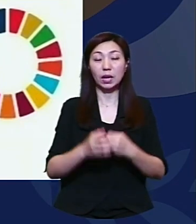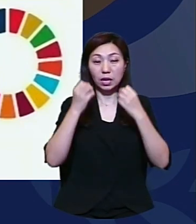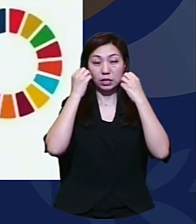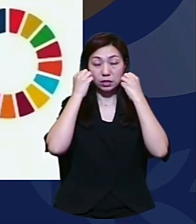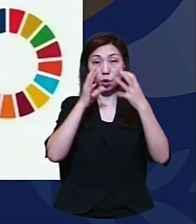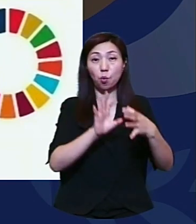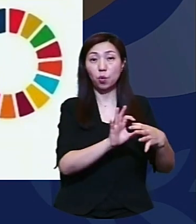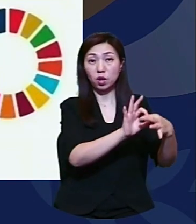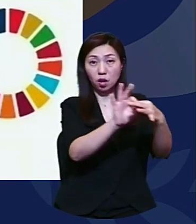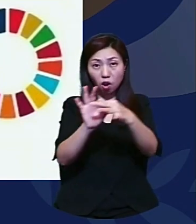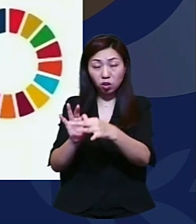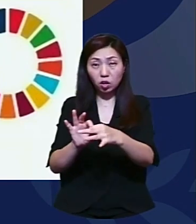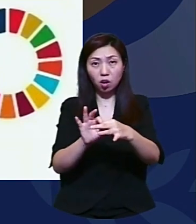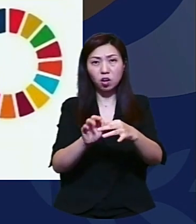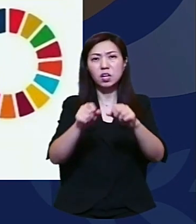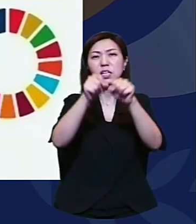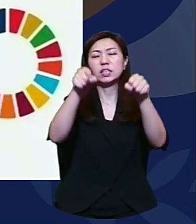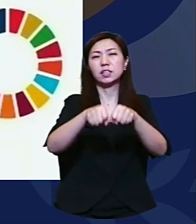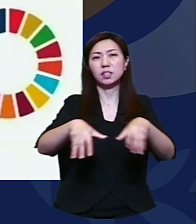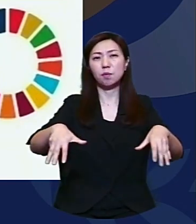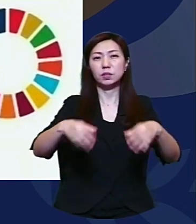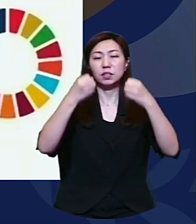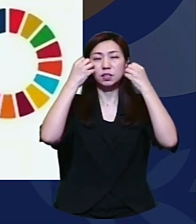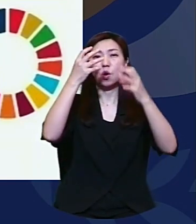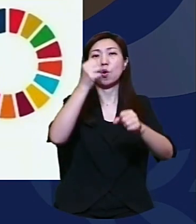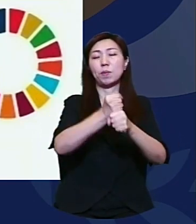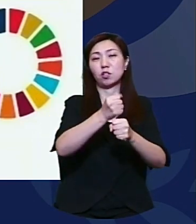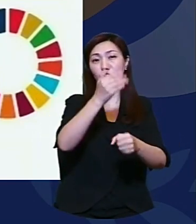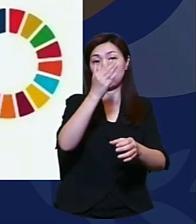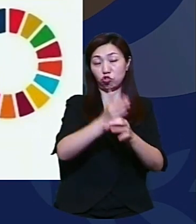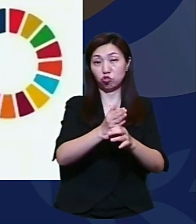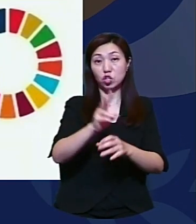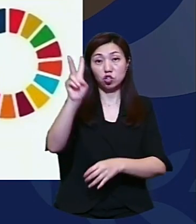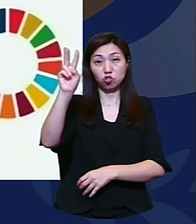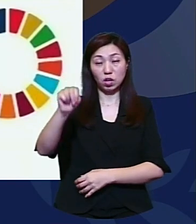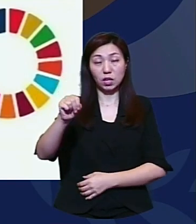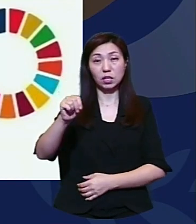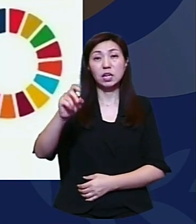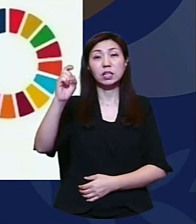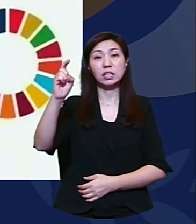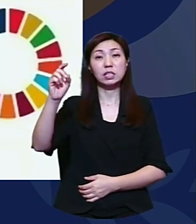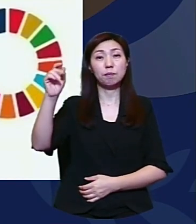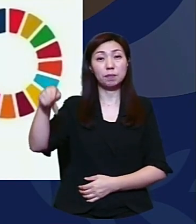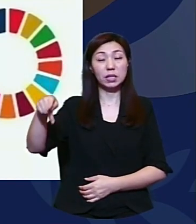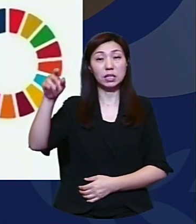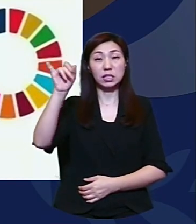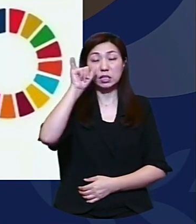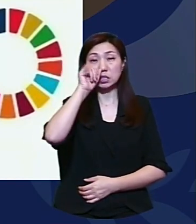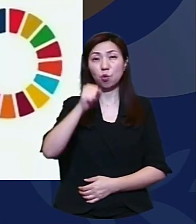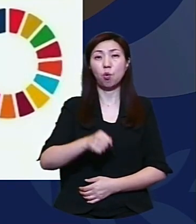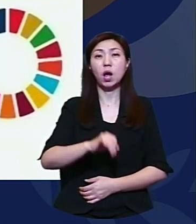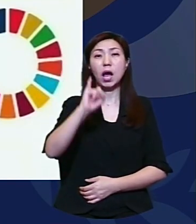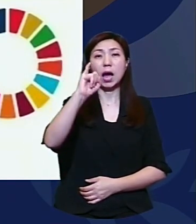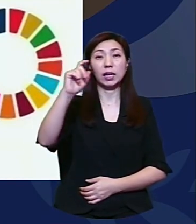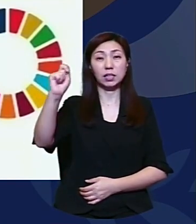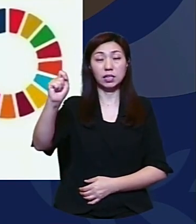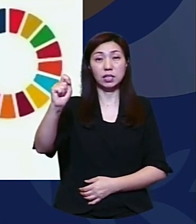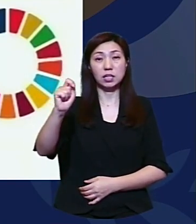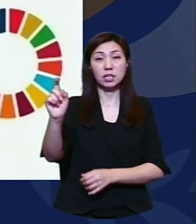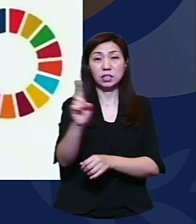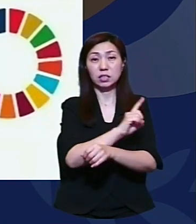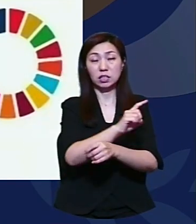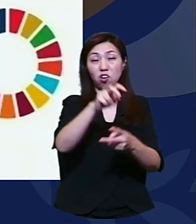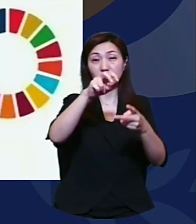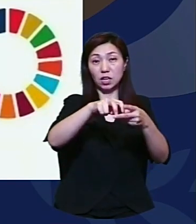with UNDP, where we'll be doing a sort of digital matchmaking. We're having a hub and a clearinghouse to connect countries in